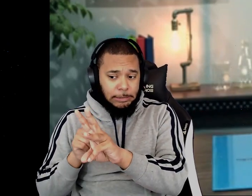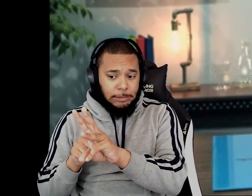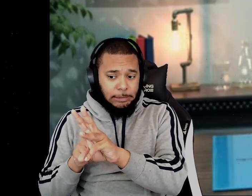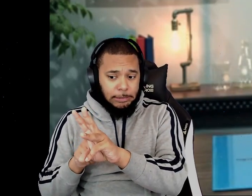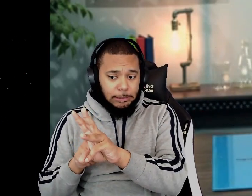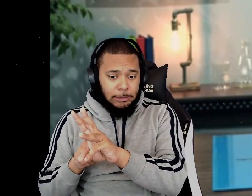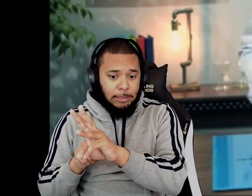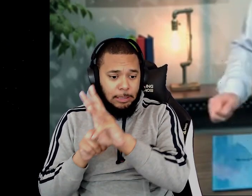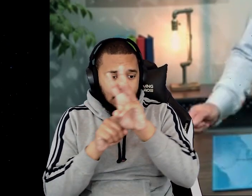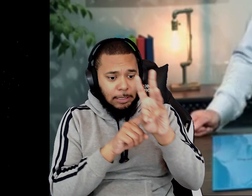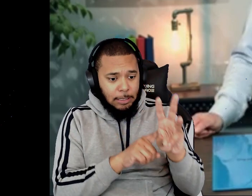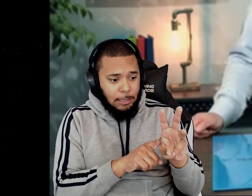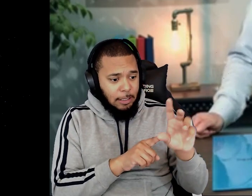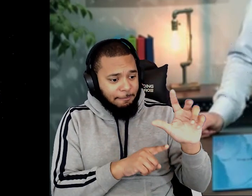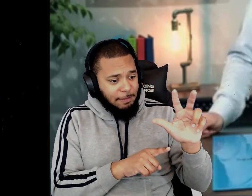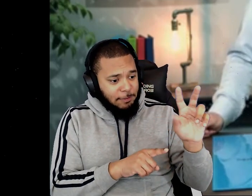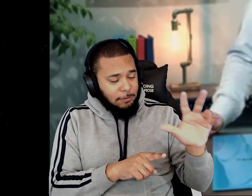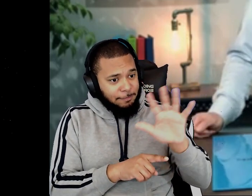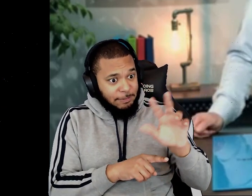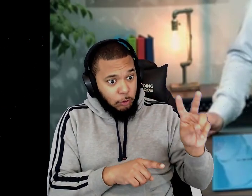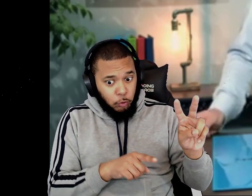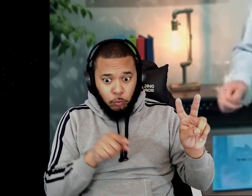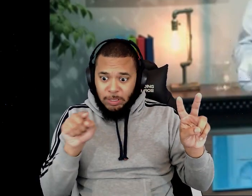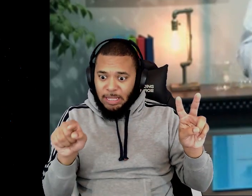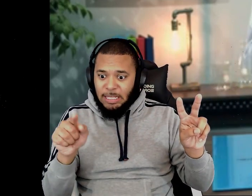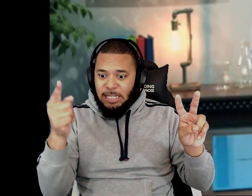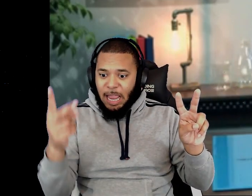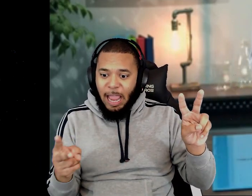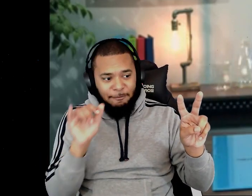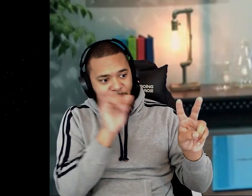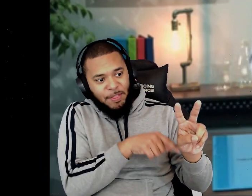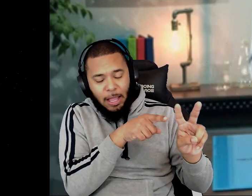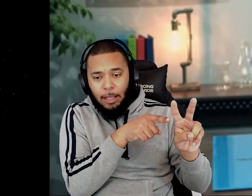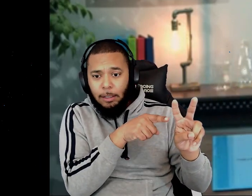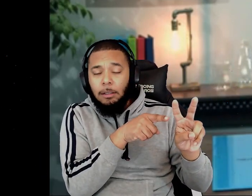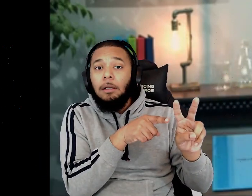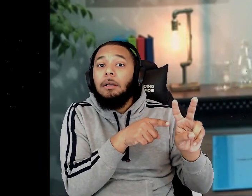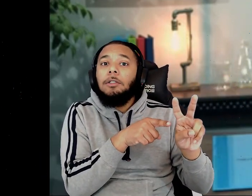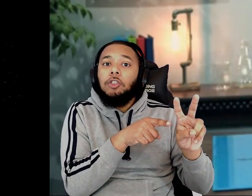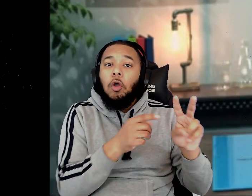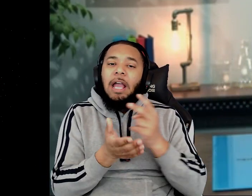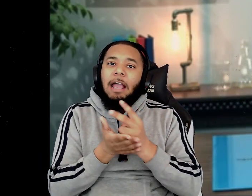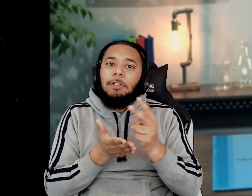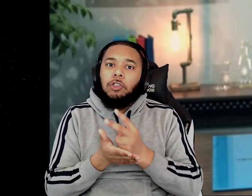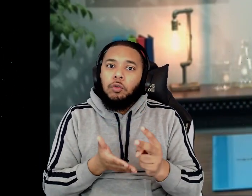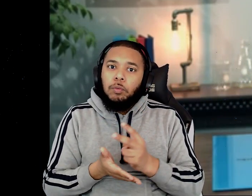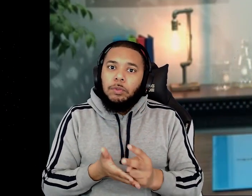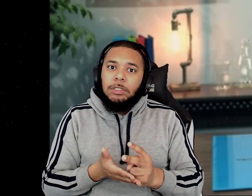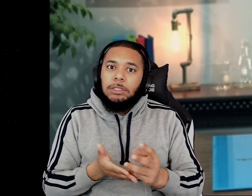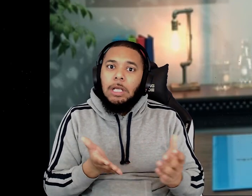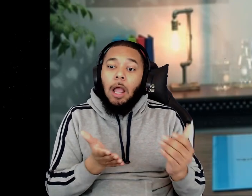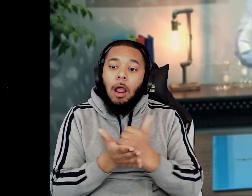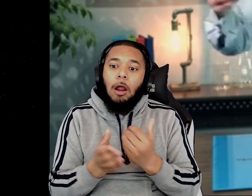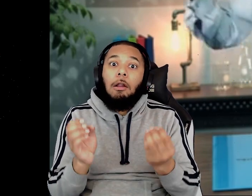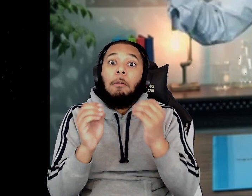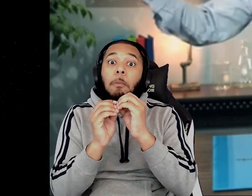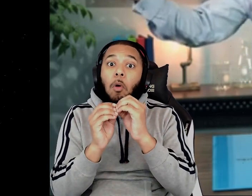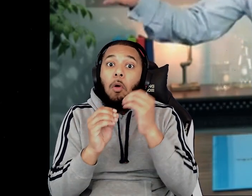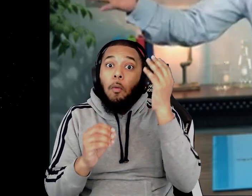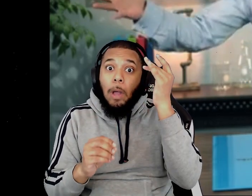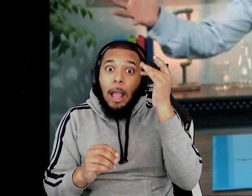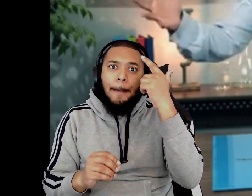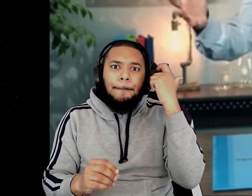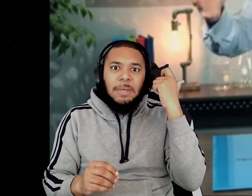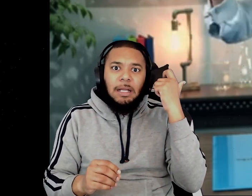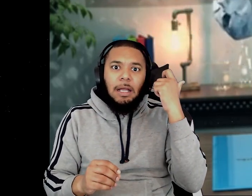is half of 52. So every 2 weeks I'll actually be making more money because there's going to be